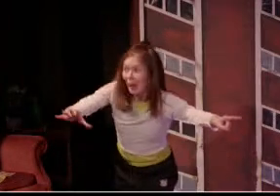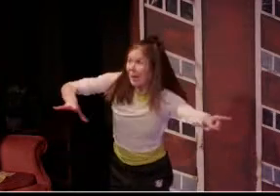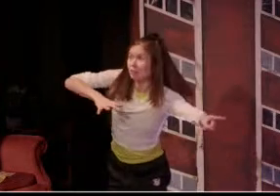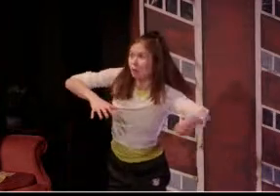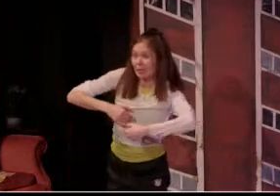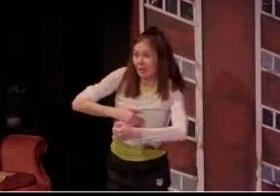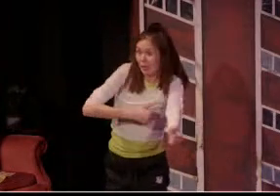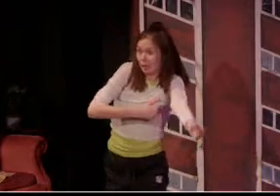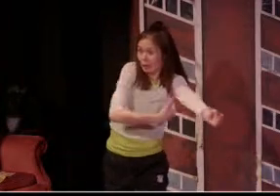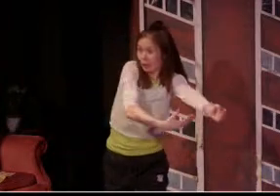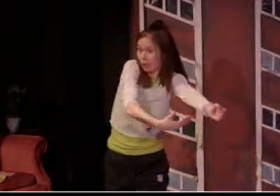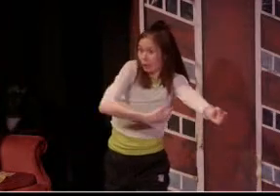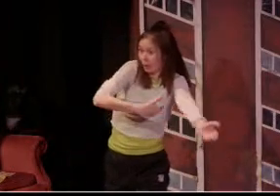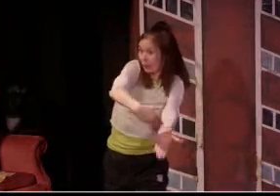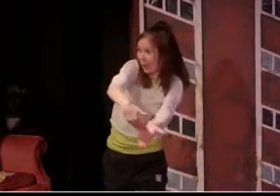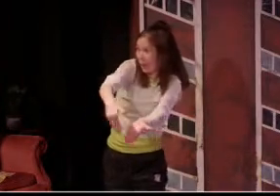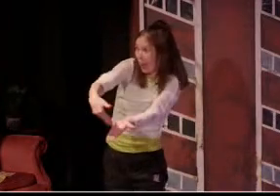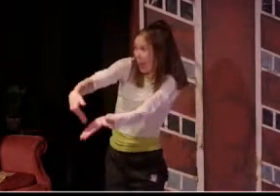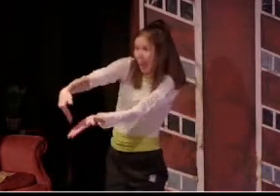me.